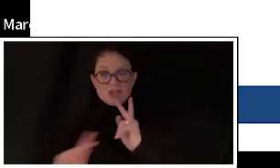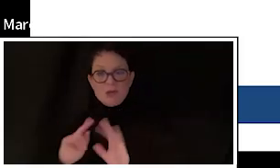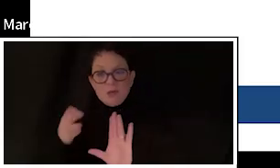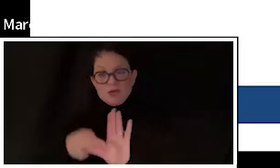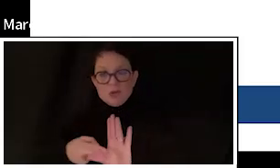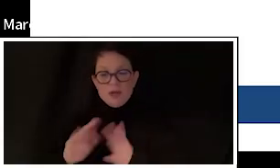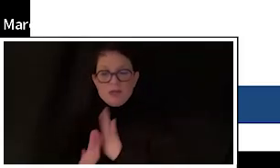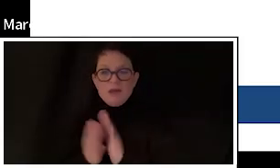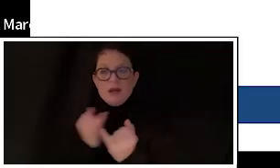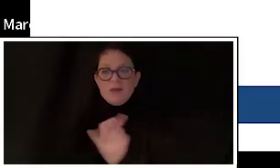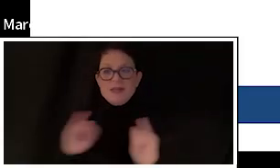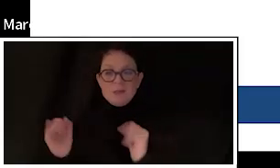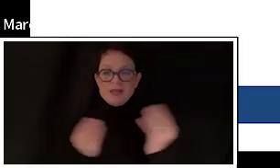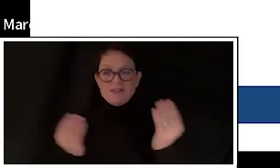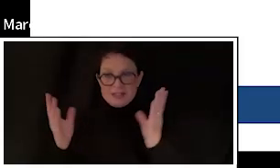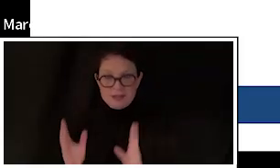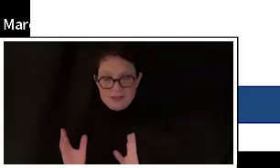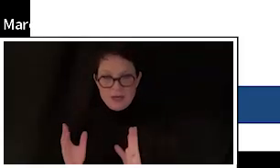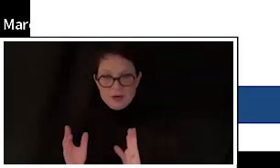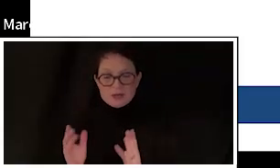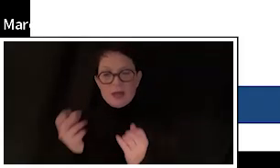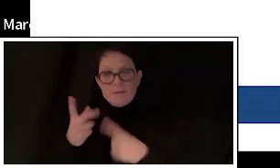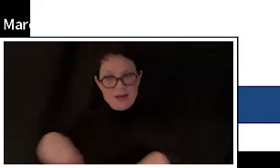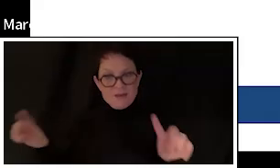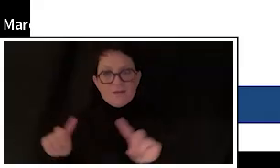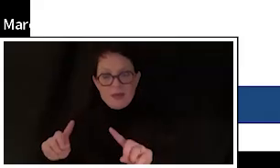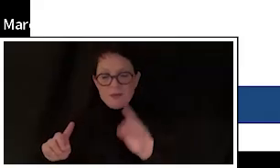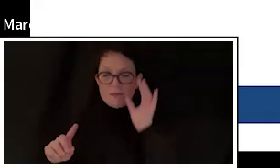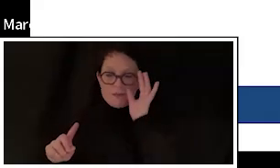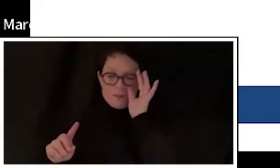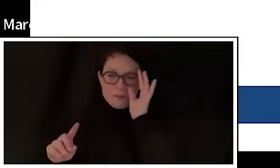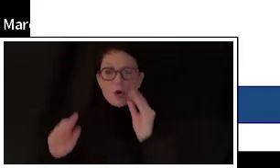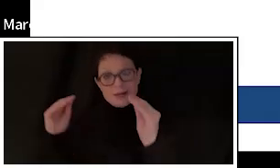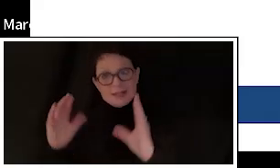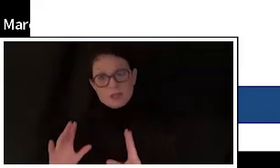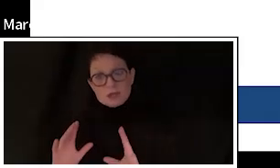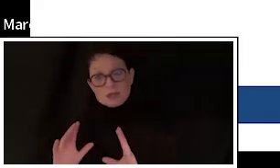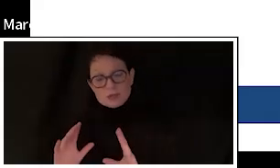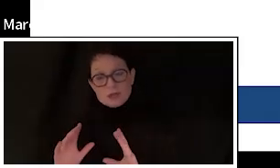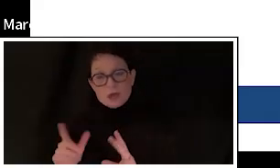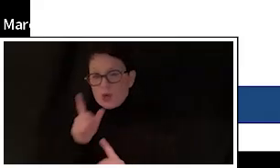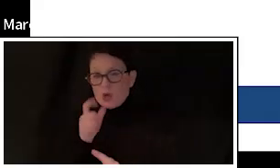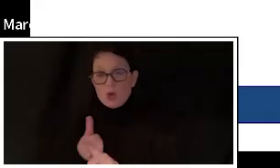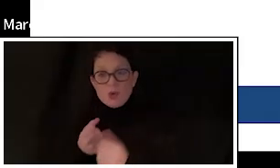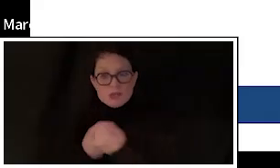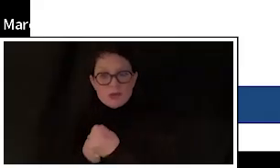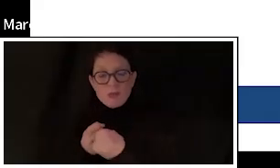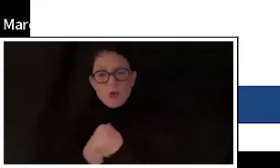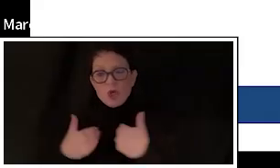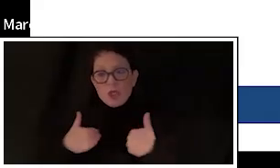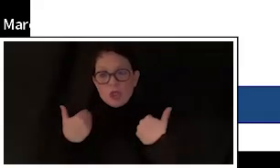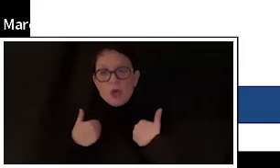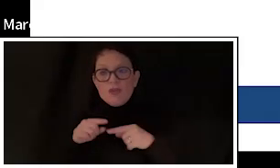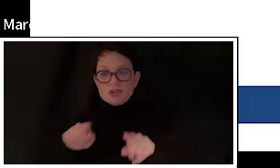on to be independent facilitators, many of whom are teachers who were supporting youth